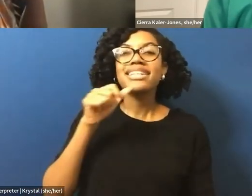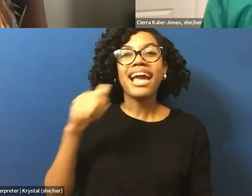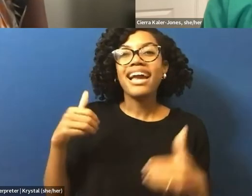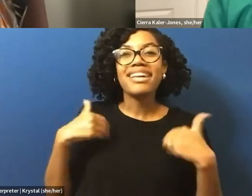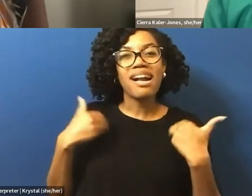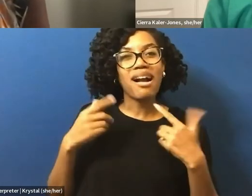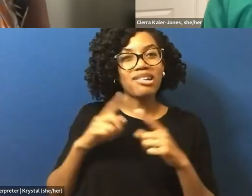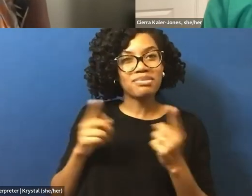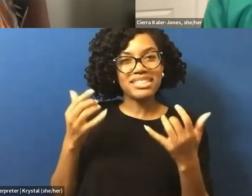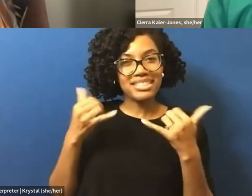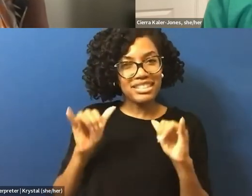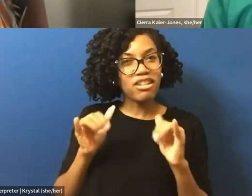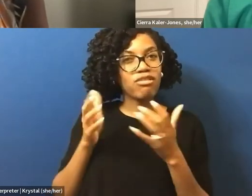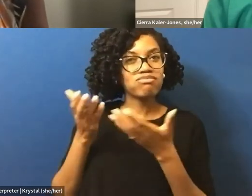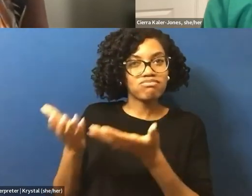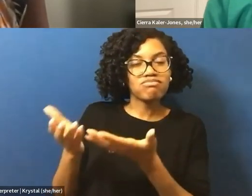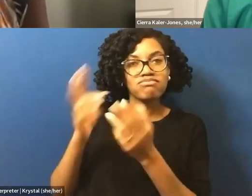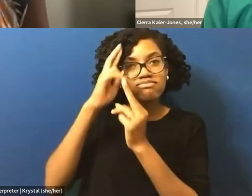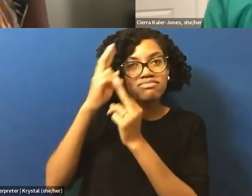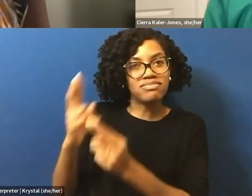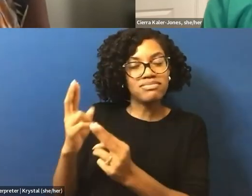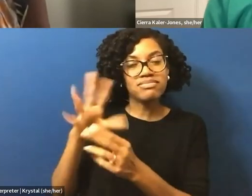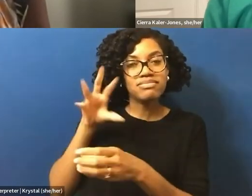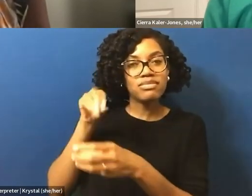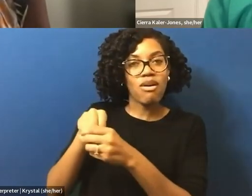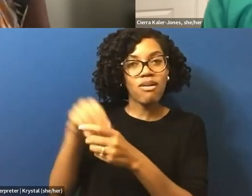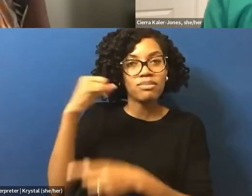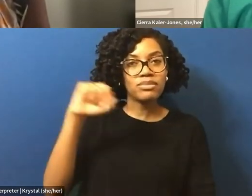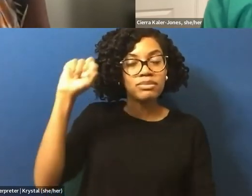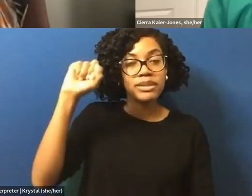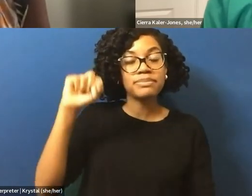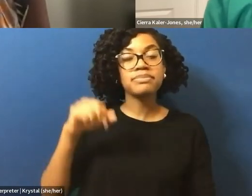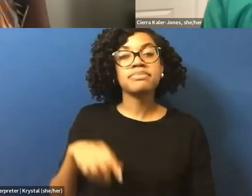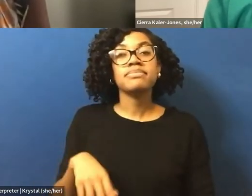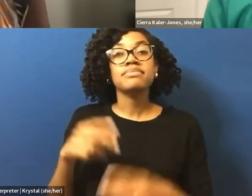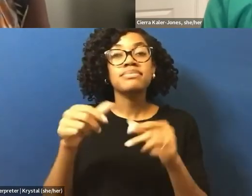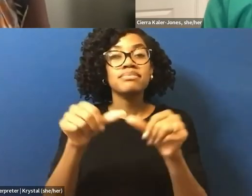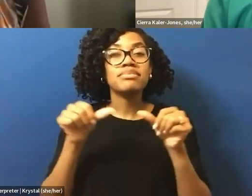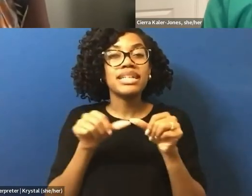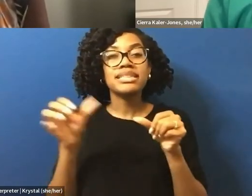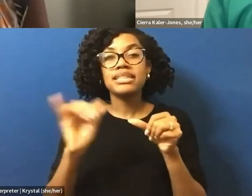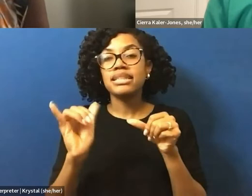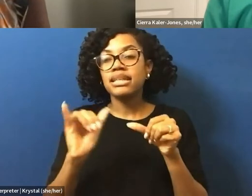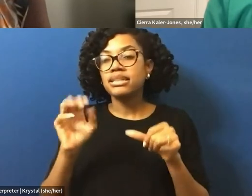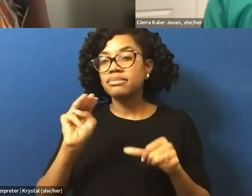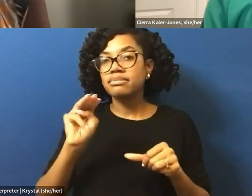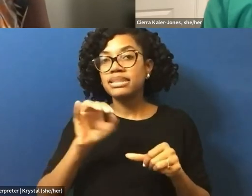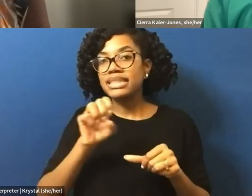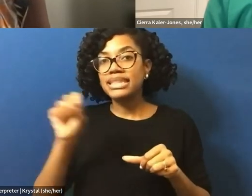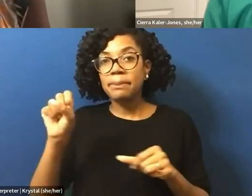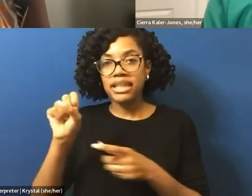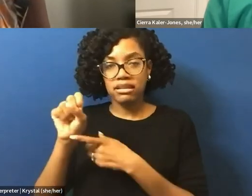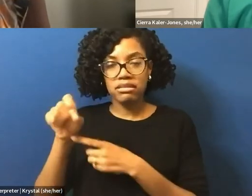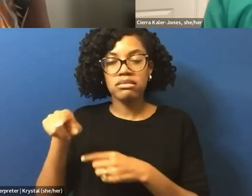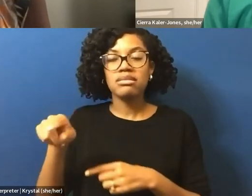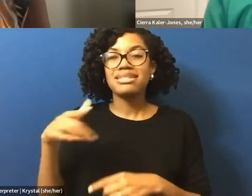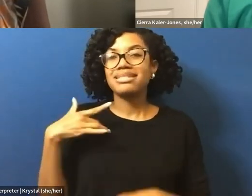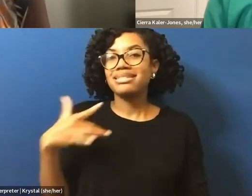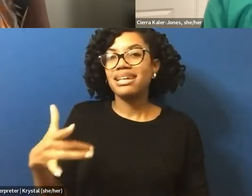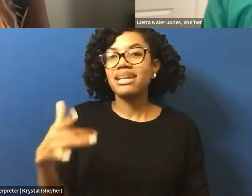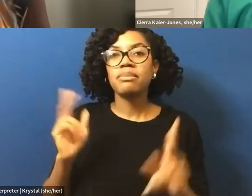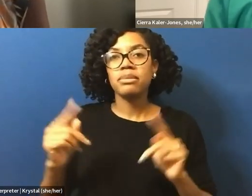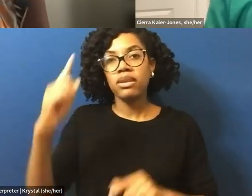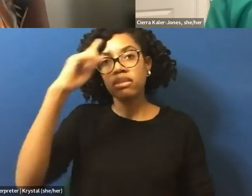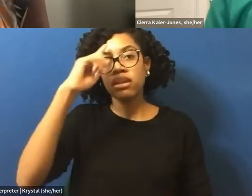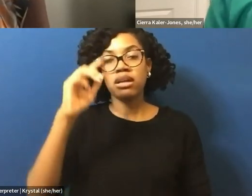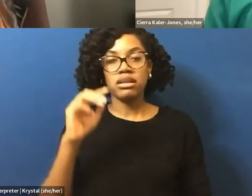grassroots, and especially in places like Mississippi, they'll say, you know, Black nationalism is the child of Malcolm X and Queen Mother Moore,